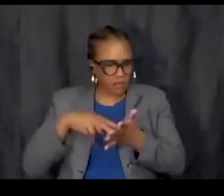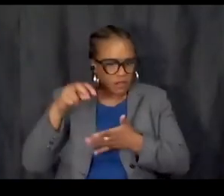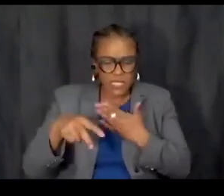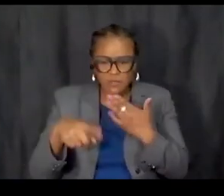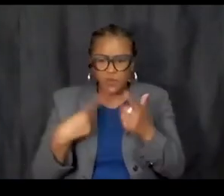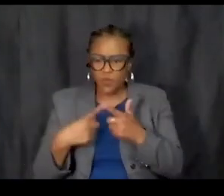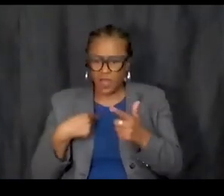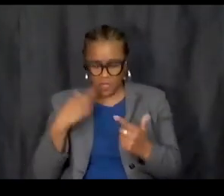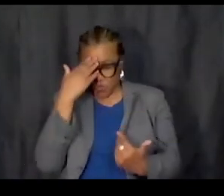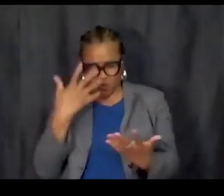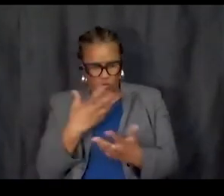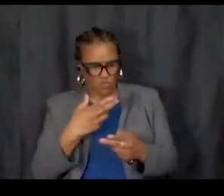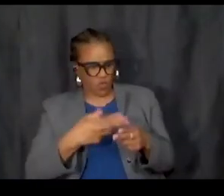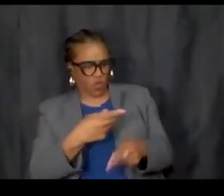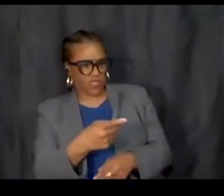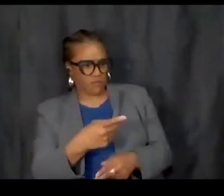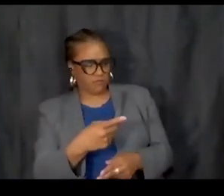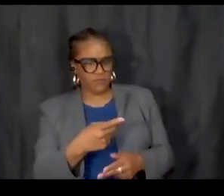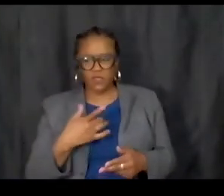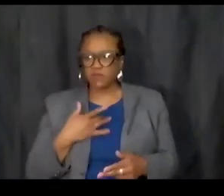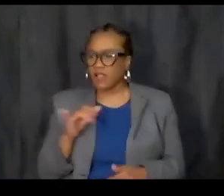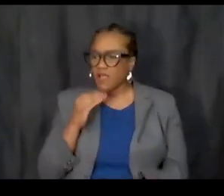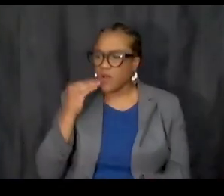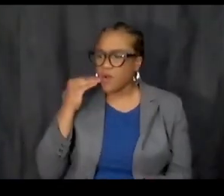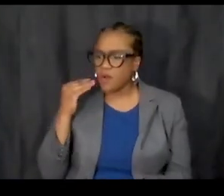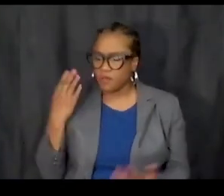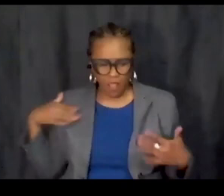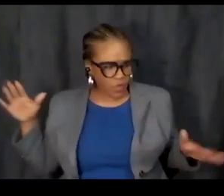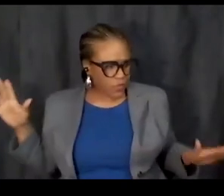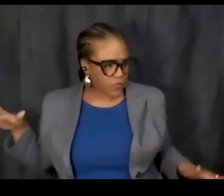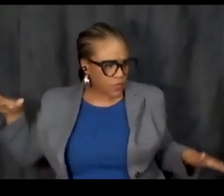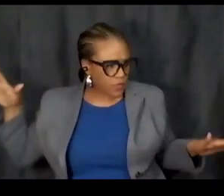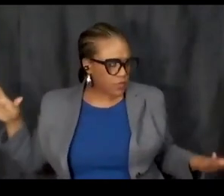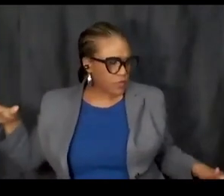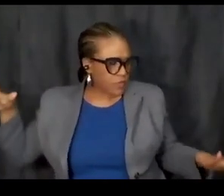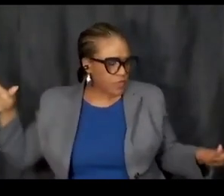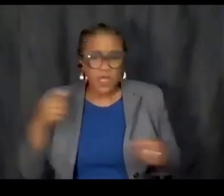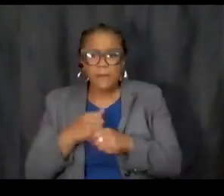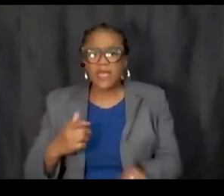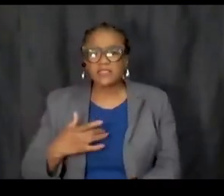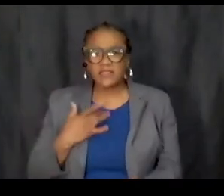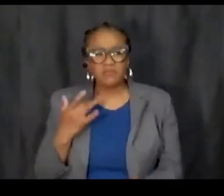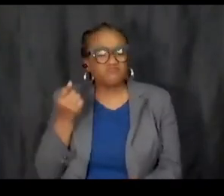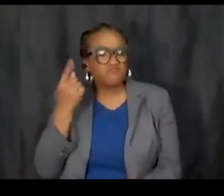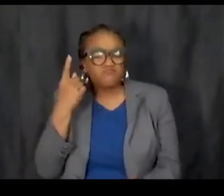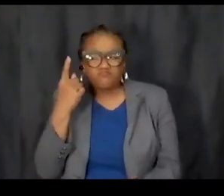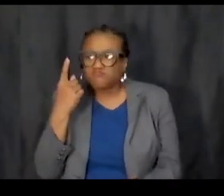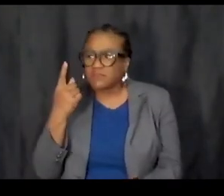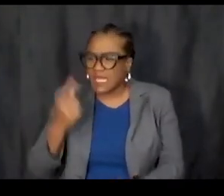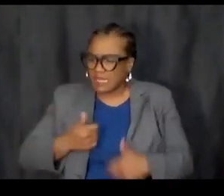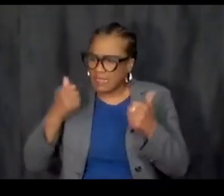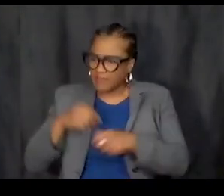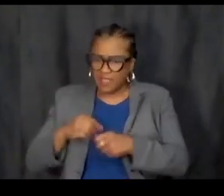I knew what to call them, felt like home, like wings. It makes sense to live in the air, to refuse